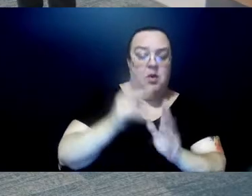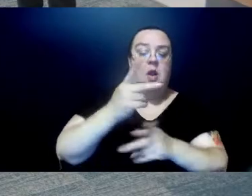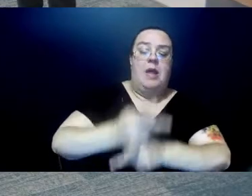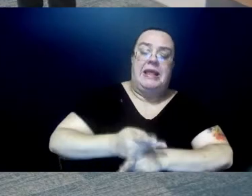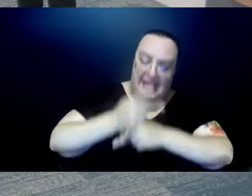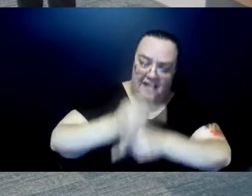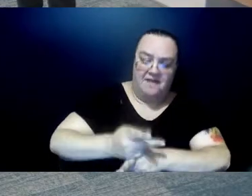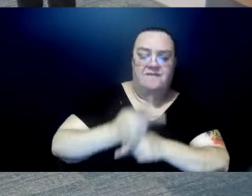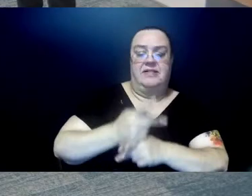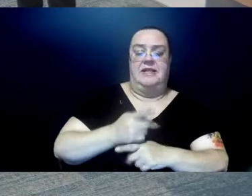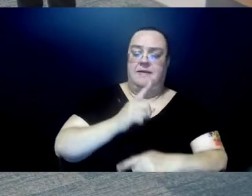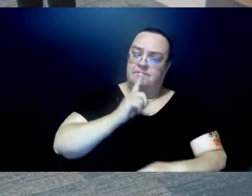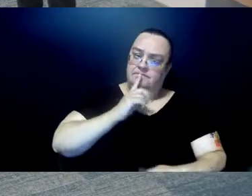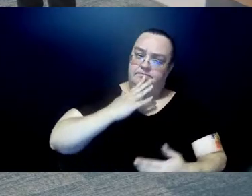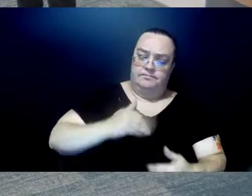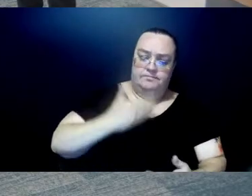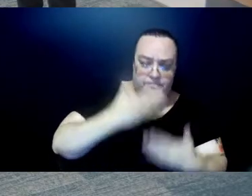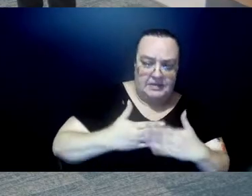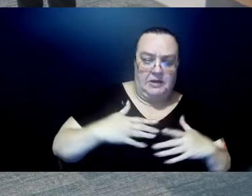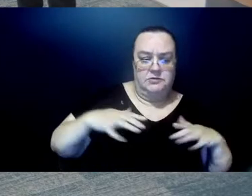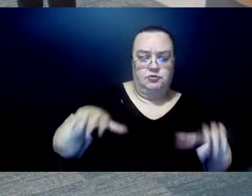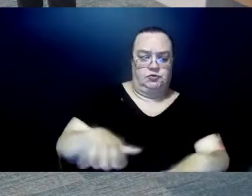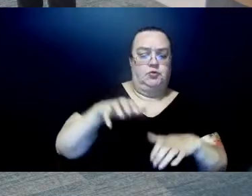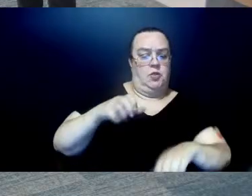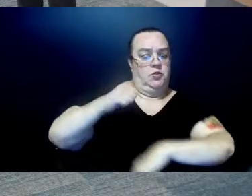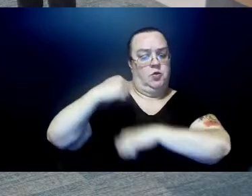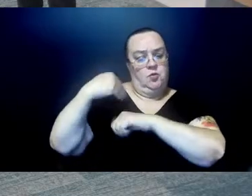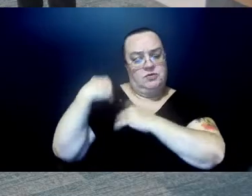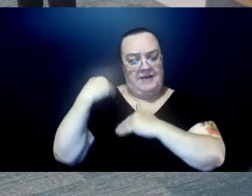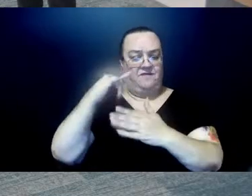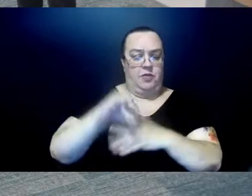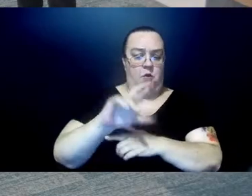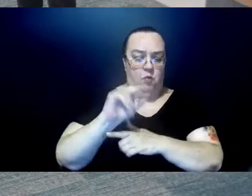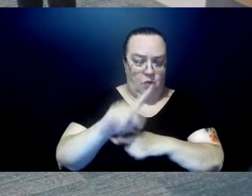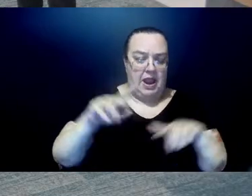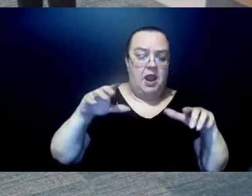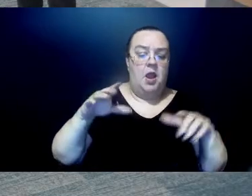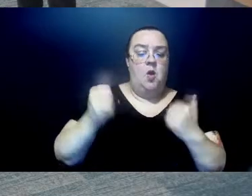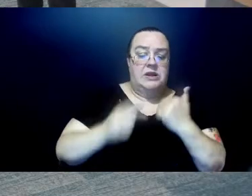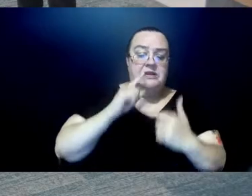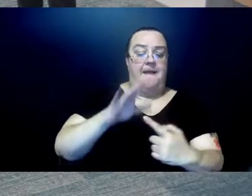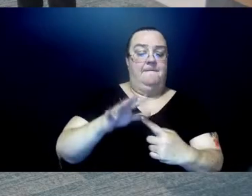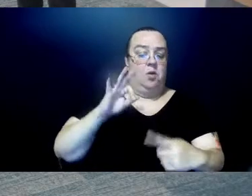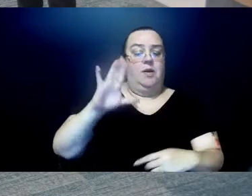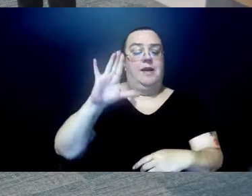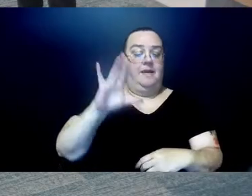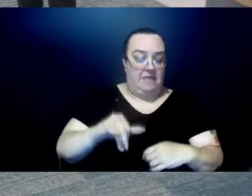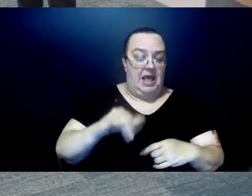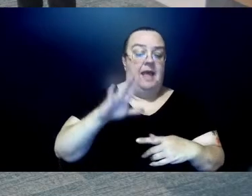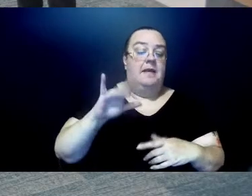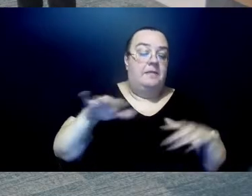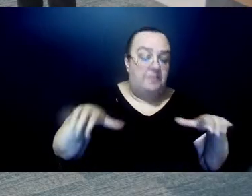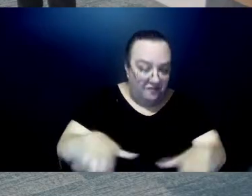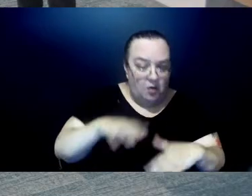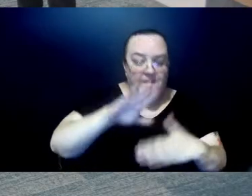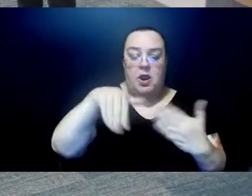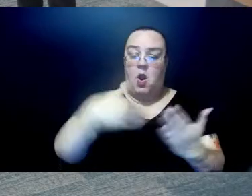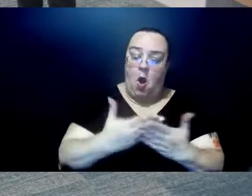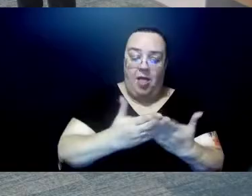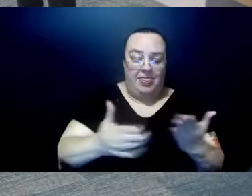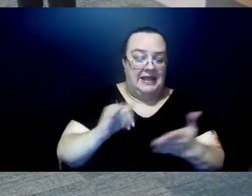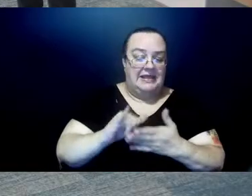the duties of the rank in which appointed by doing and performing all manner of things thereunto pertaining. And